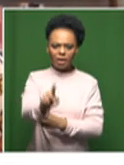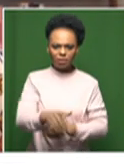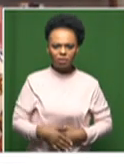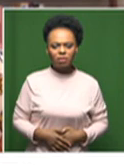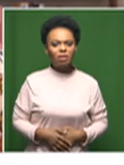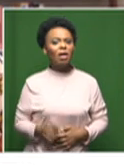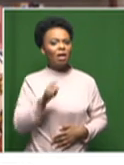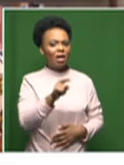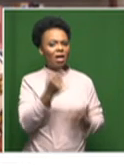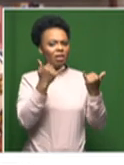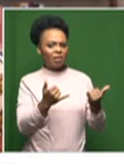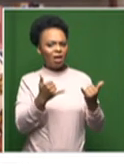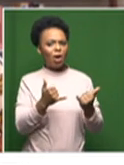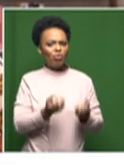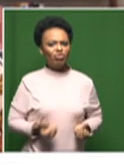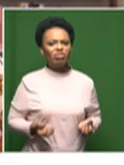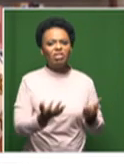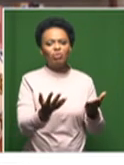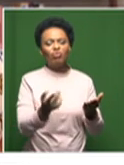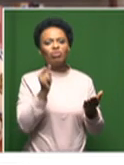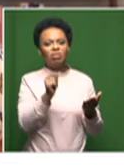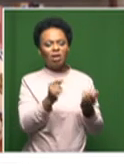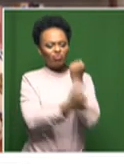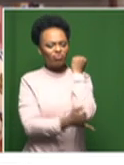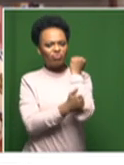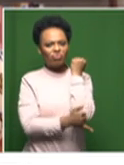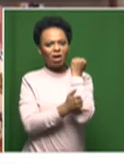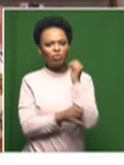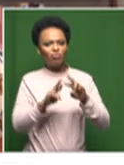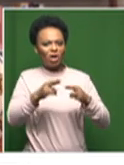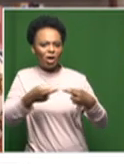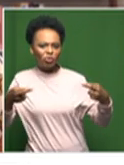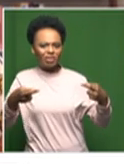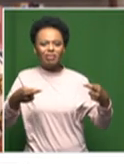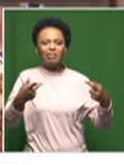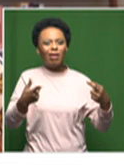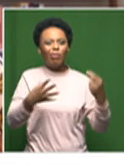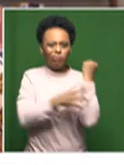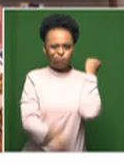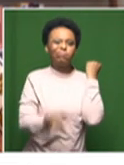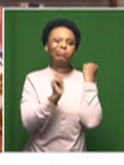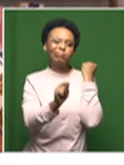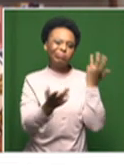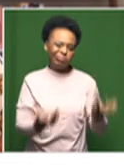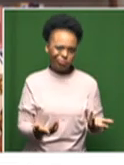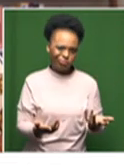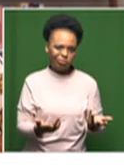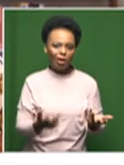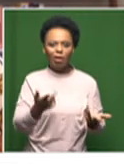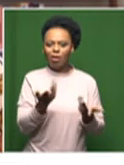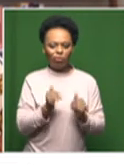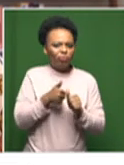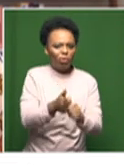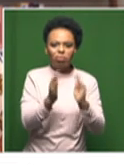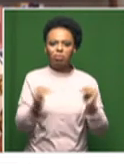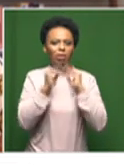of meaningful distribution of this country's resources to its people under democracy, how